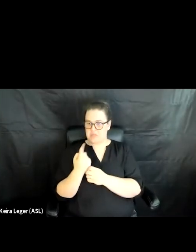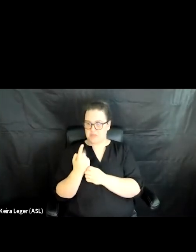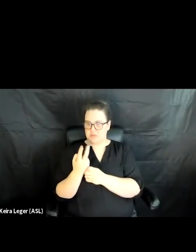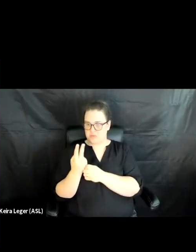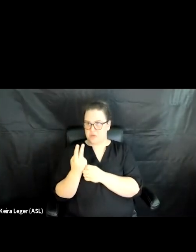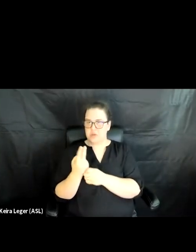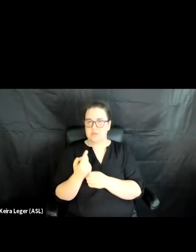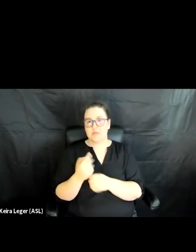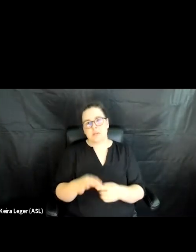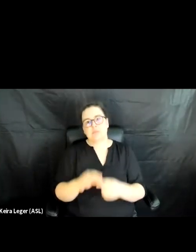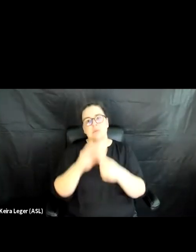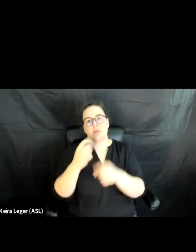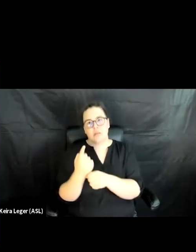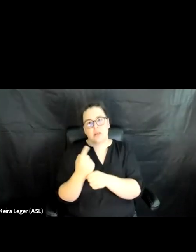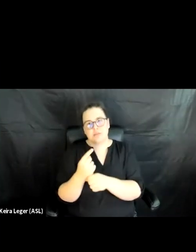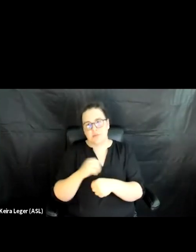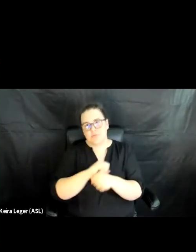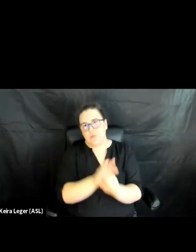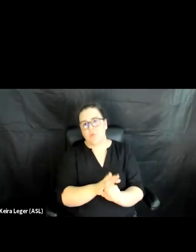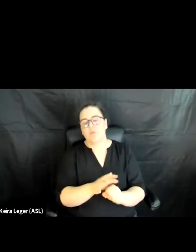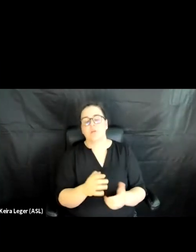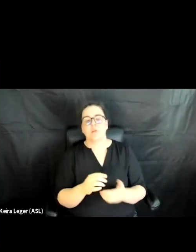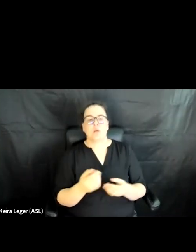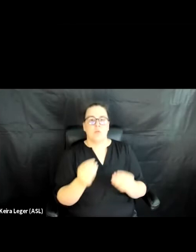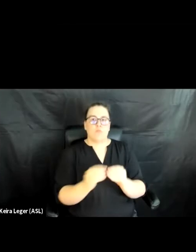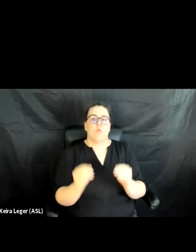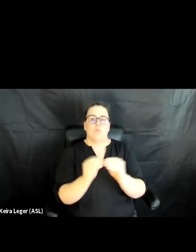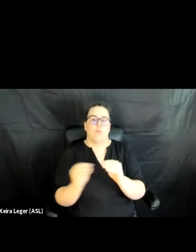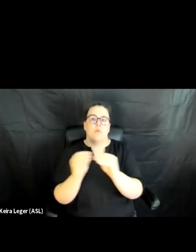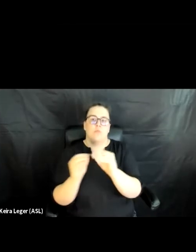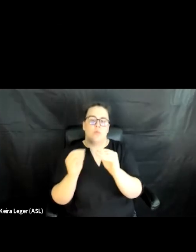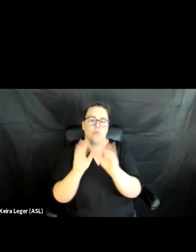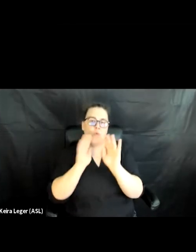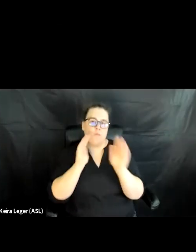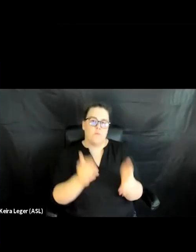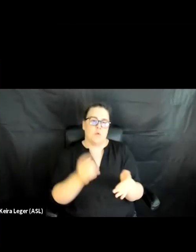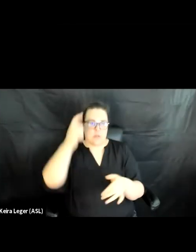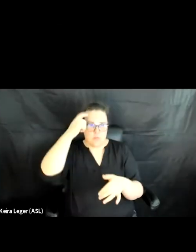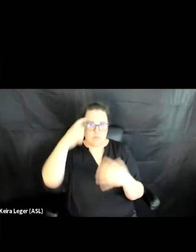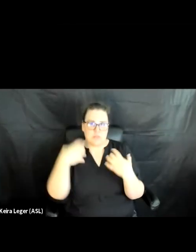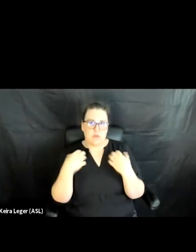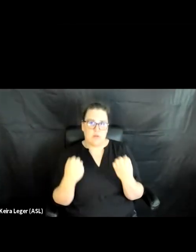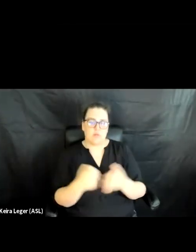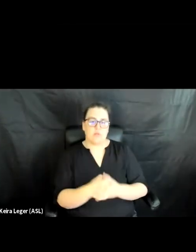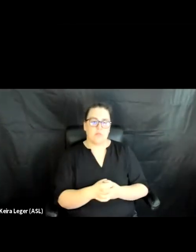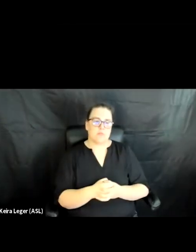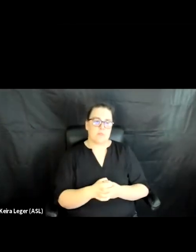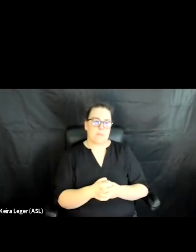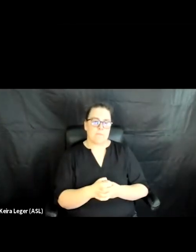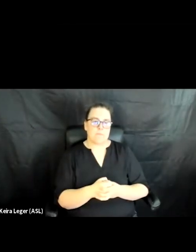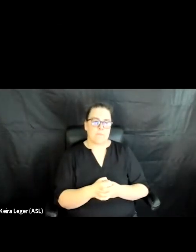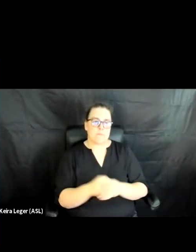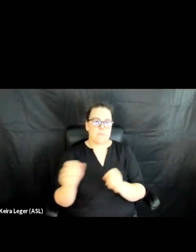for obvious reasons. So we're doing more and more work on mental health, and I'm going to highlight some of the sort of big findings we have. Next